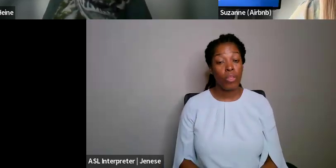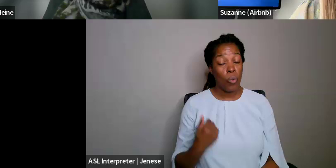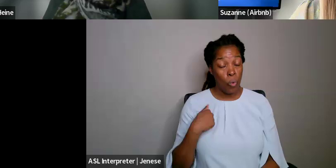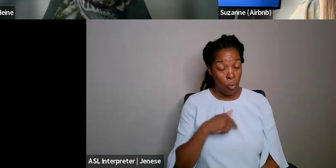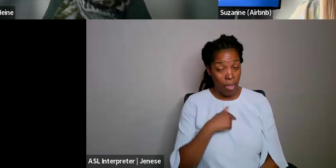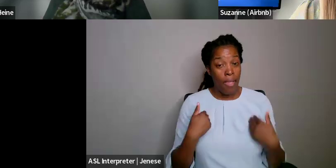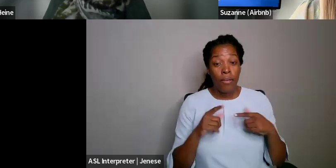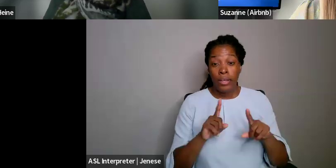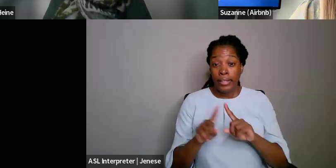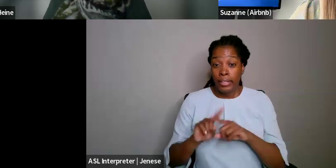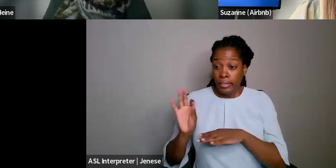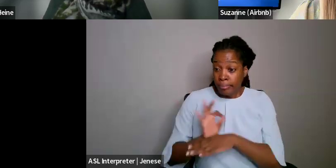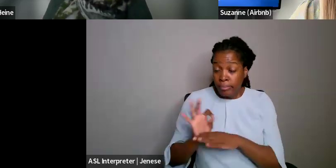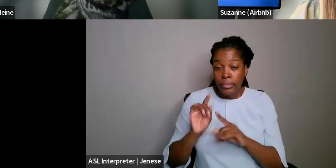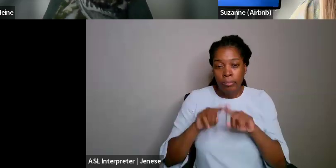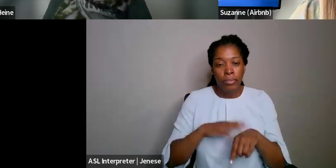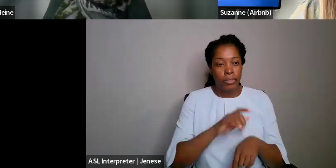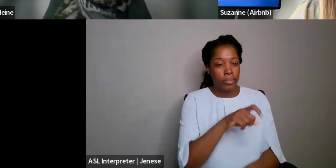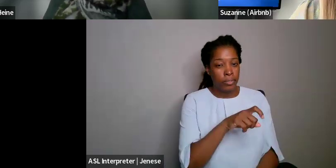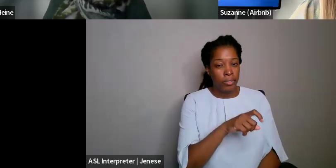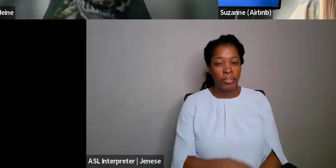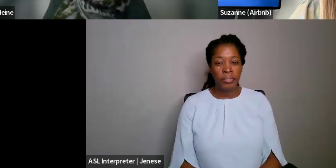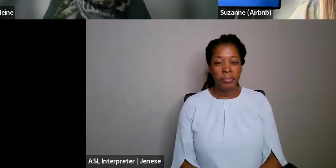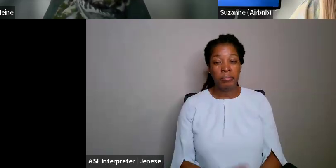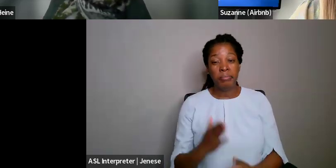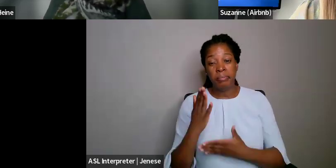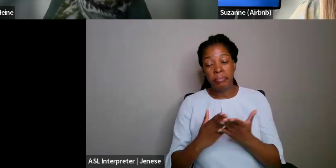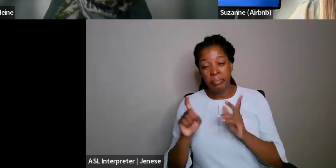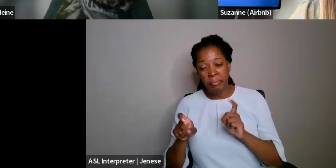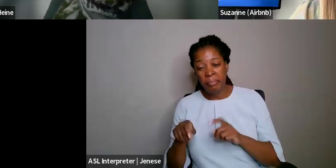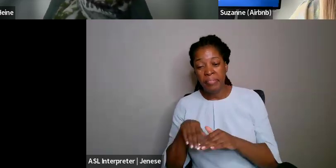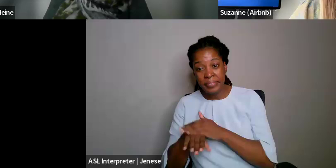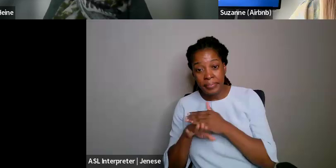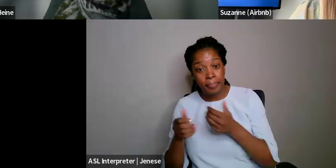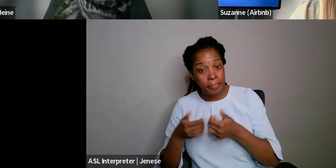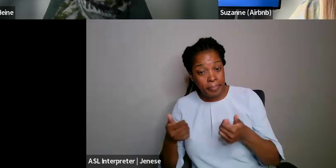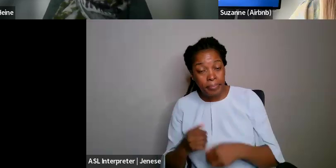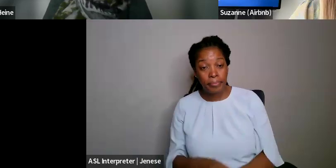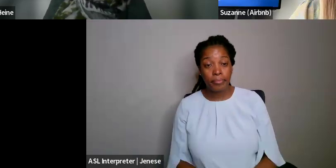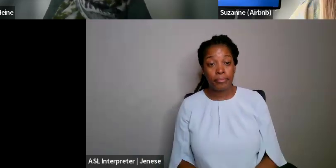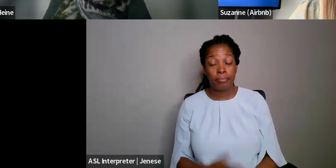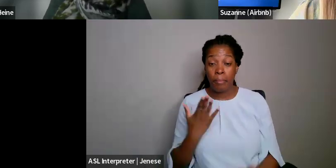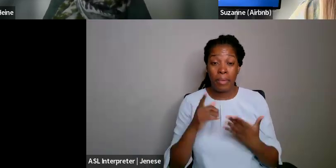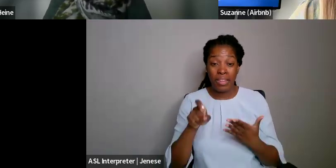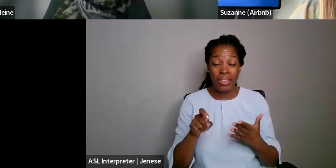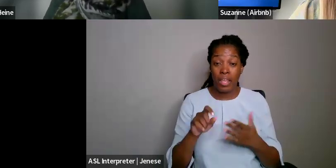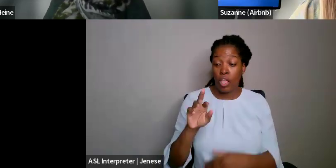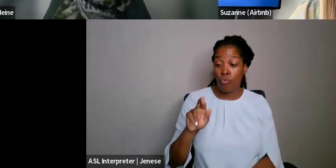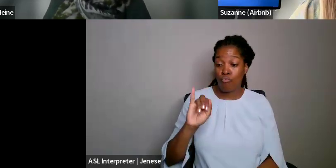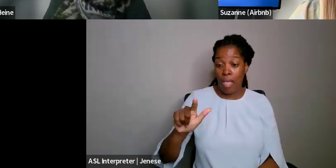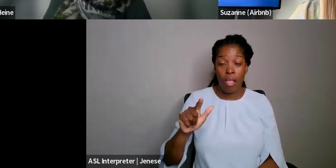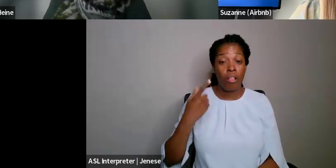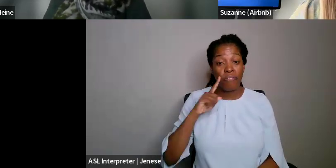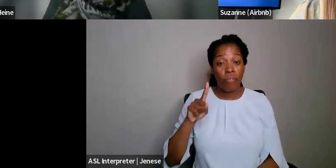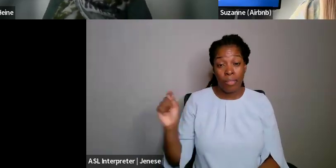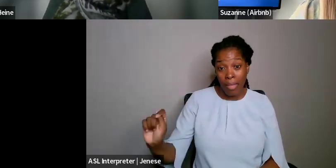know, some will need a step-free access, some will need fixed grab rails in the bathroom, accessible parking. It all